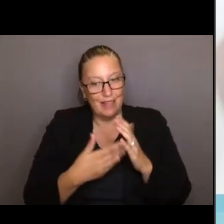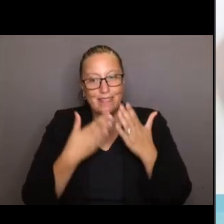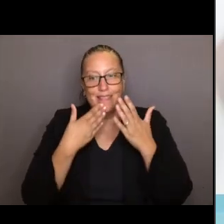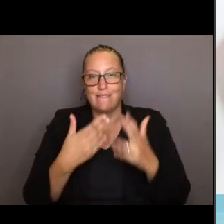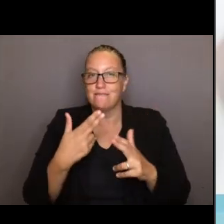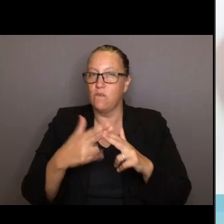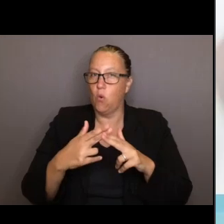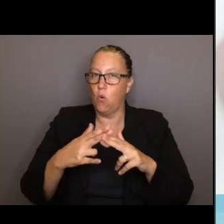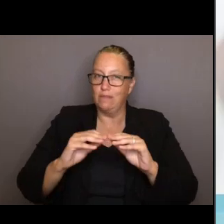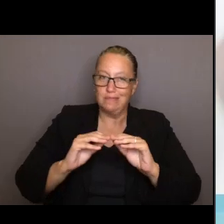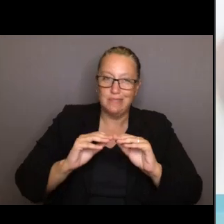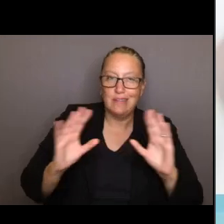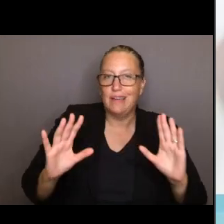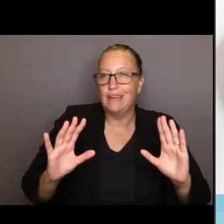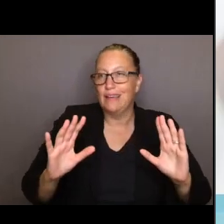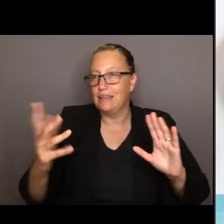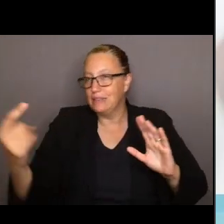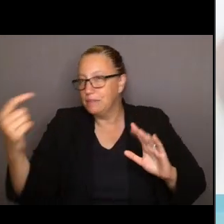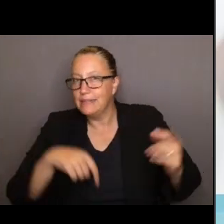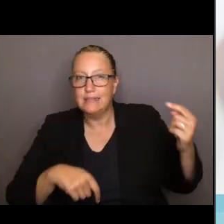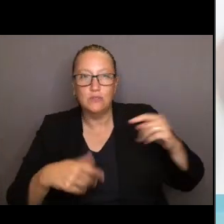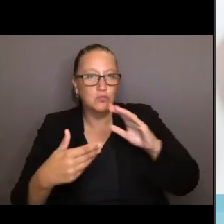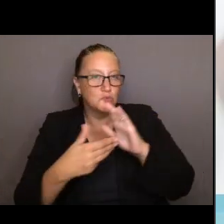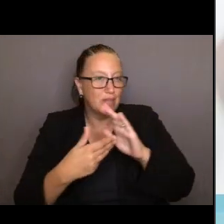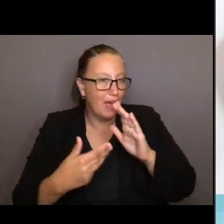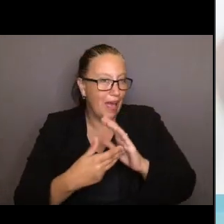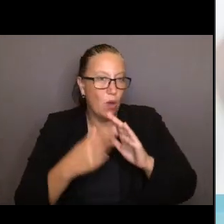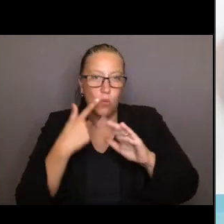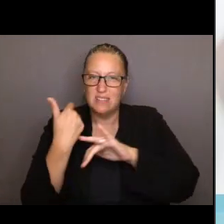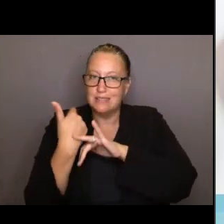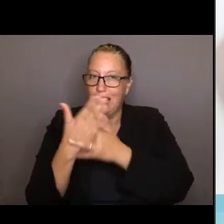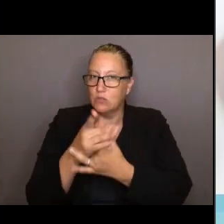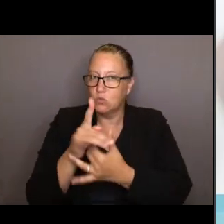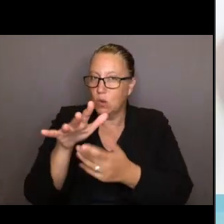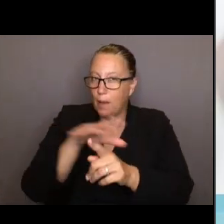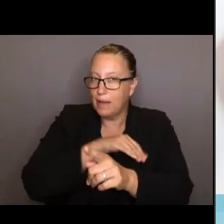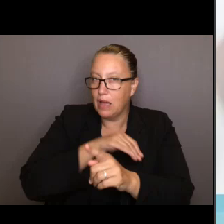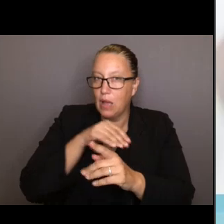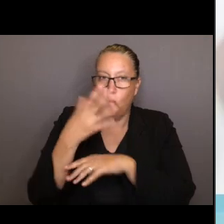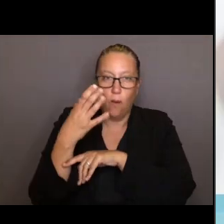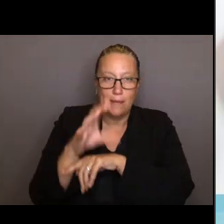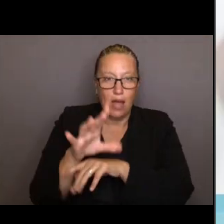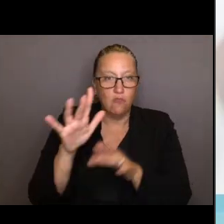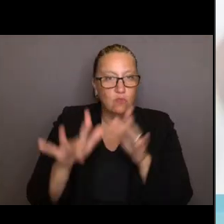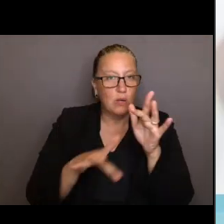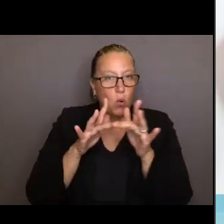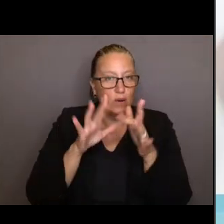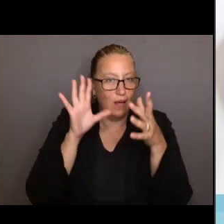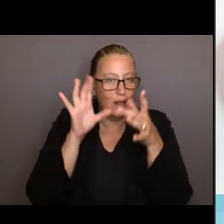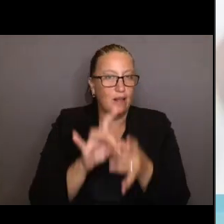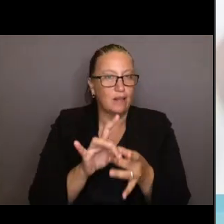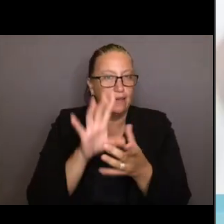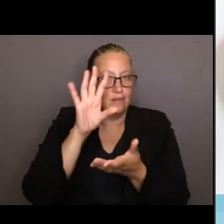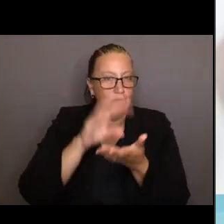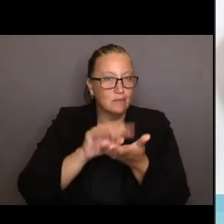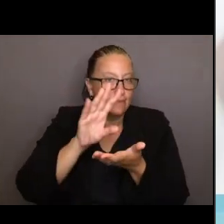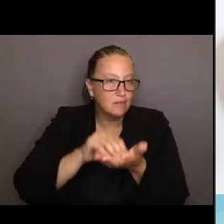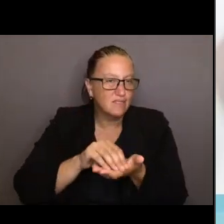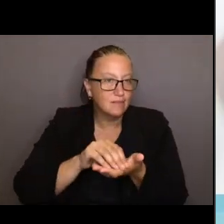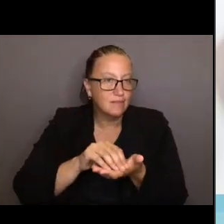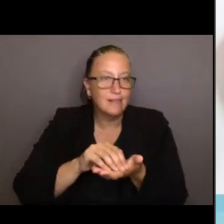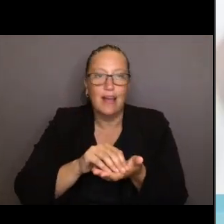today. As I said earlier, we will send a copy of the webinar recording link with the PowerPoint slides attached